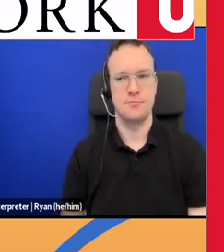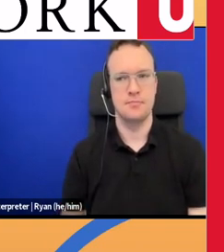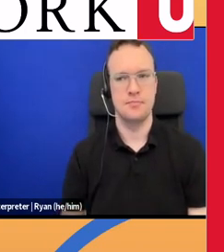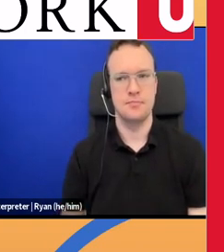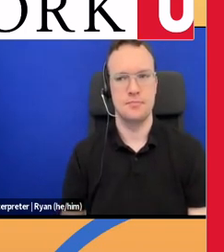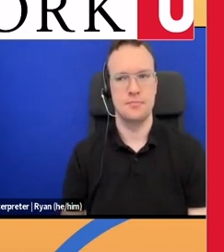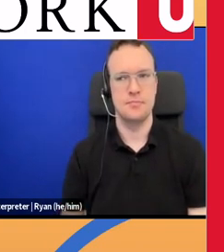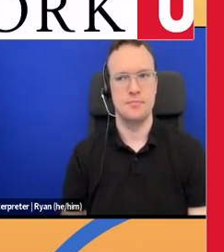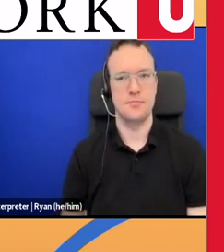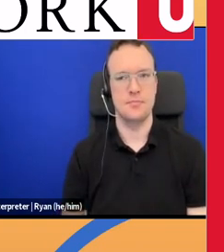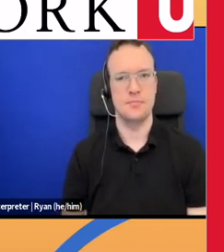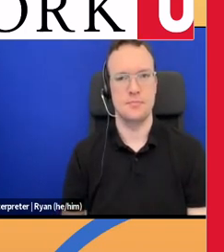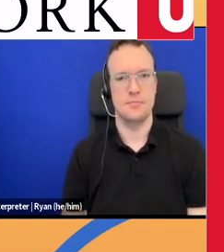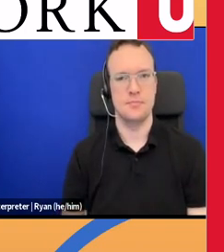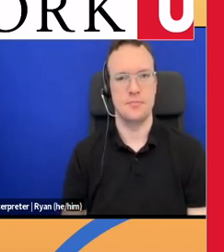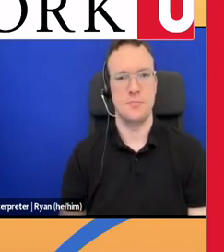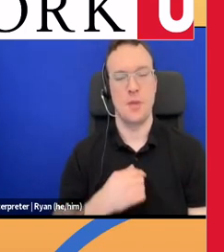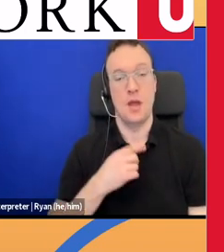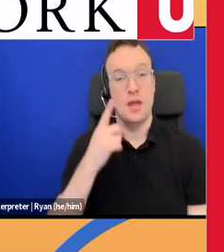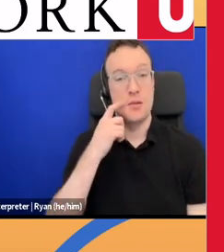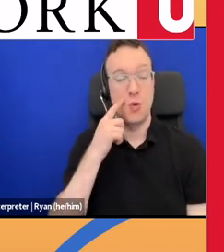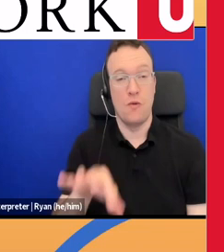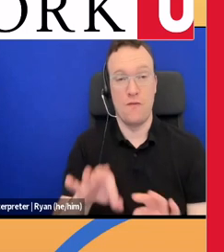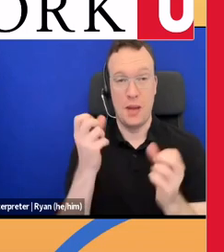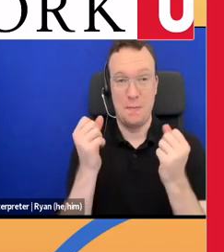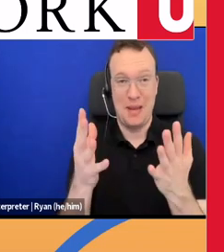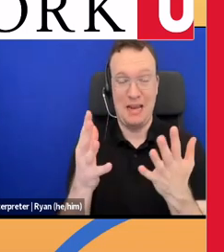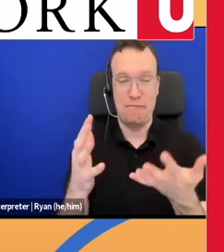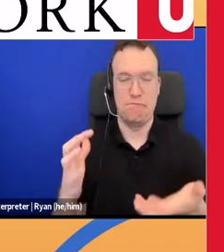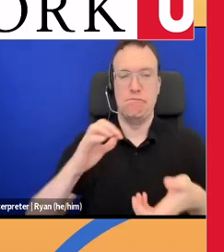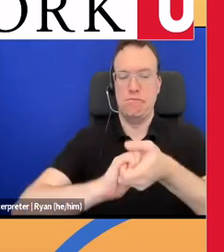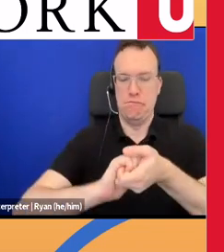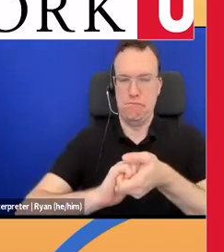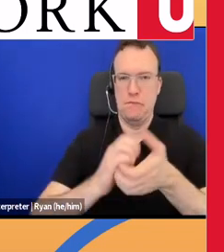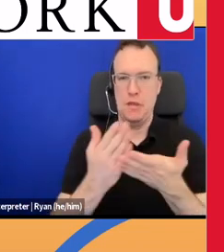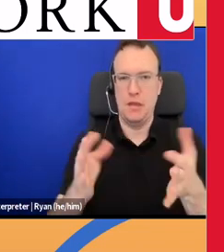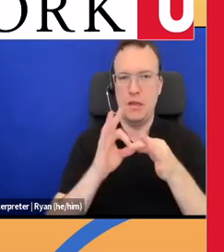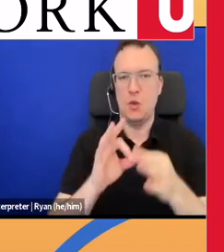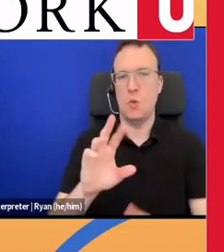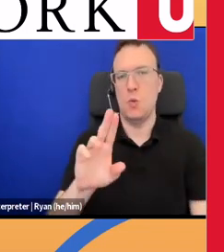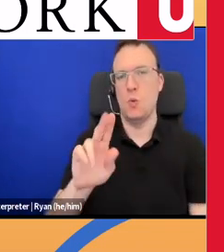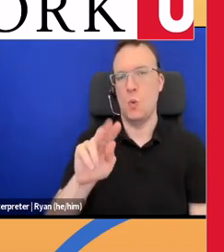I suspect you'll find a lot of expressions in solidarity with the Ukraine today.